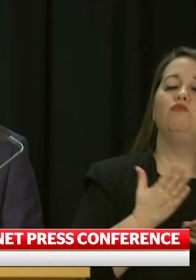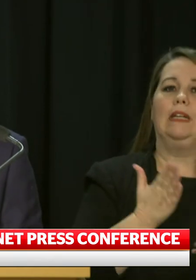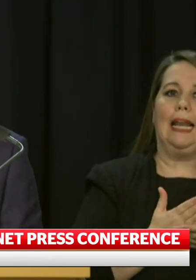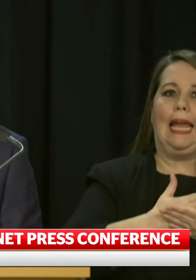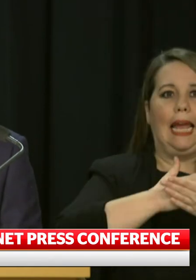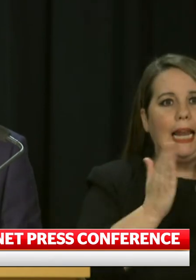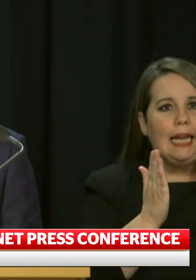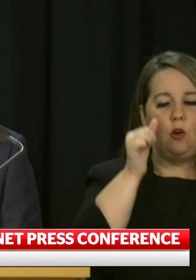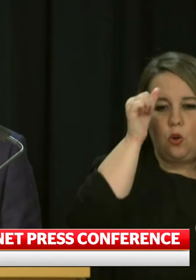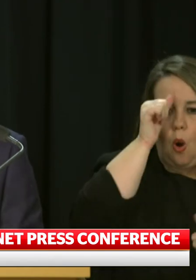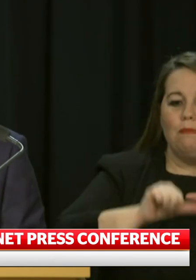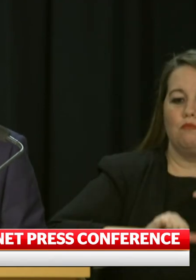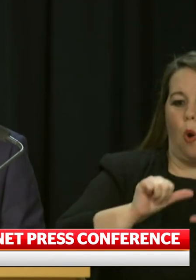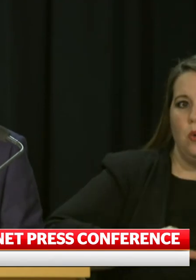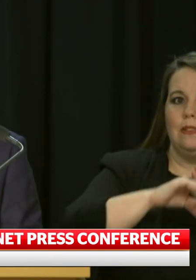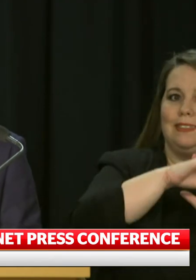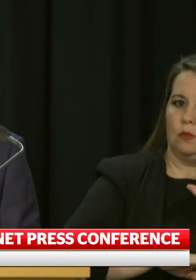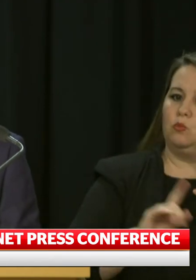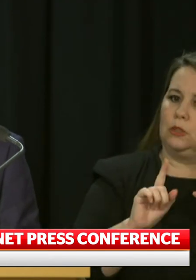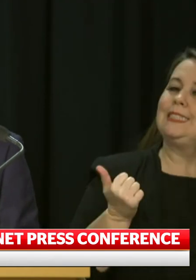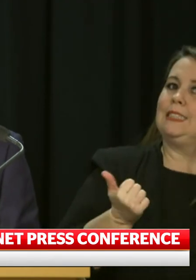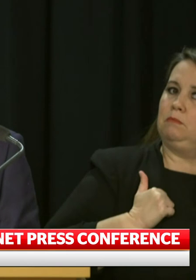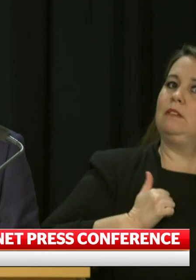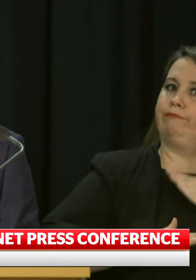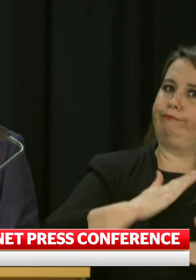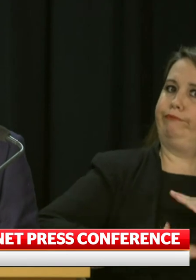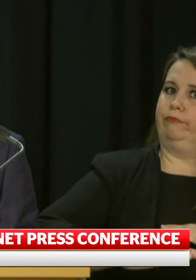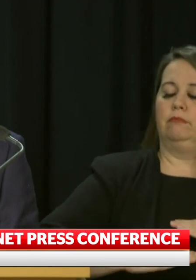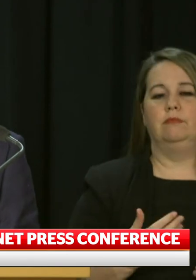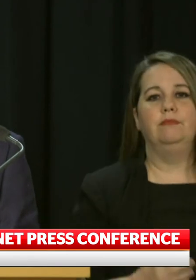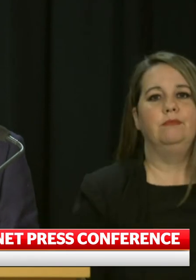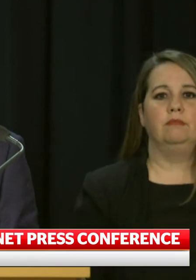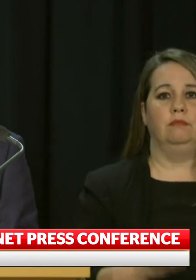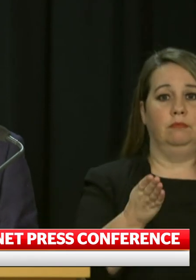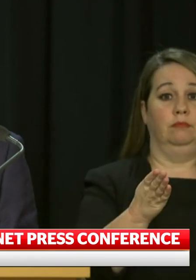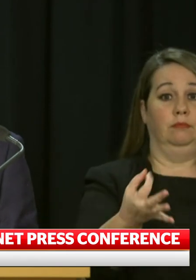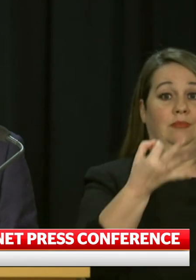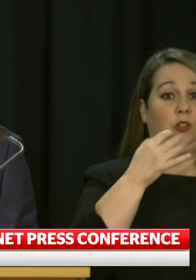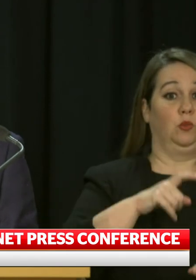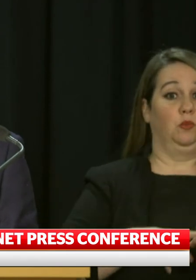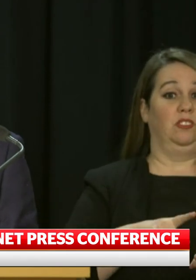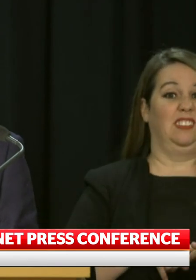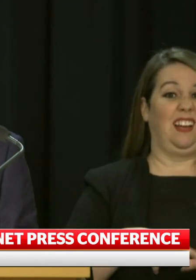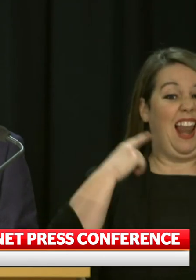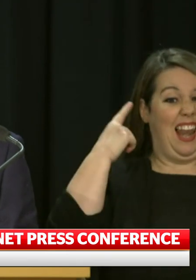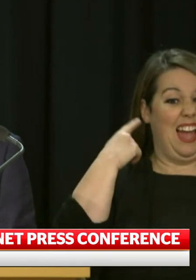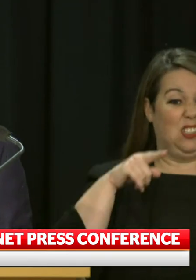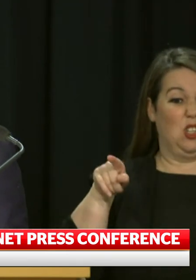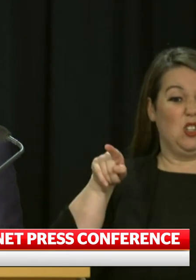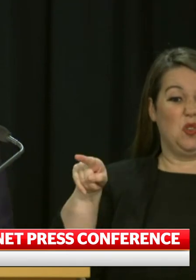what the process is and what's to be expected. Quickly on London, are you embarrassed that you keep getting sausage rolls?